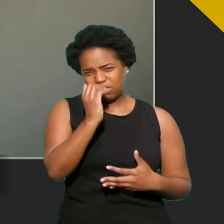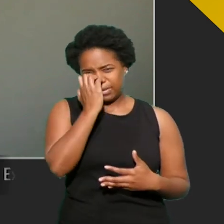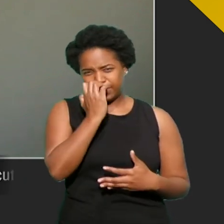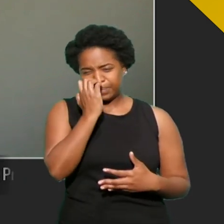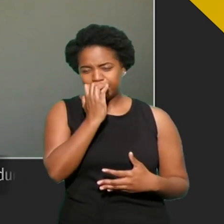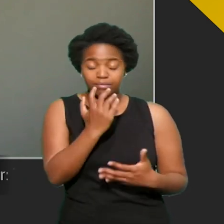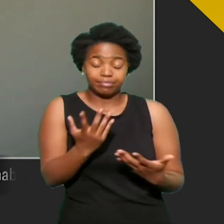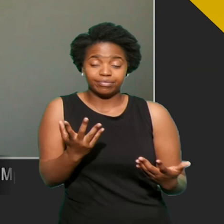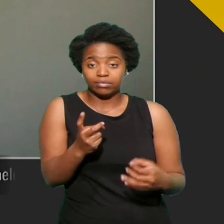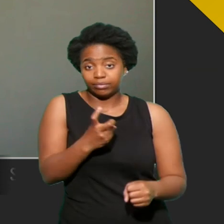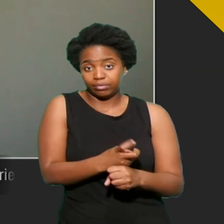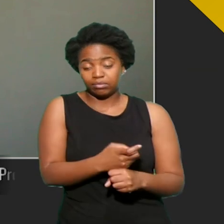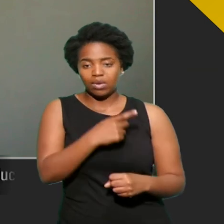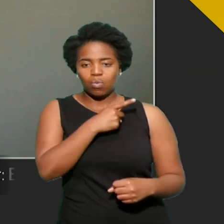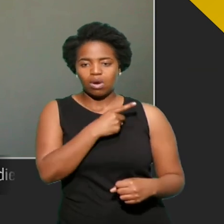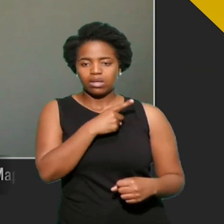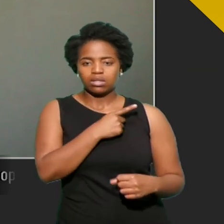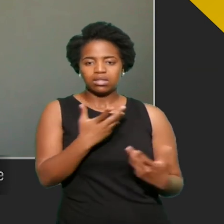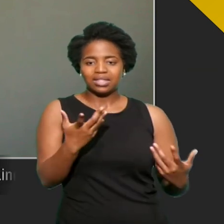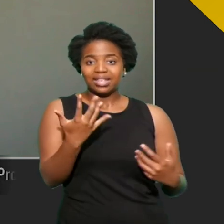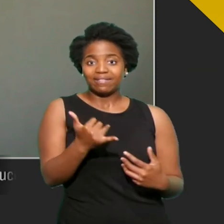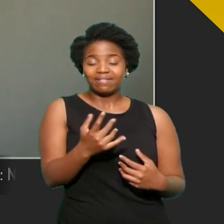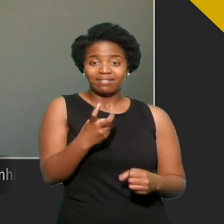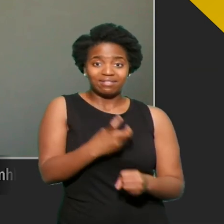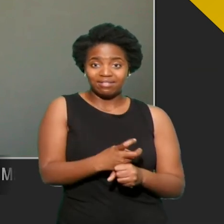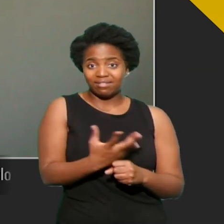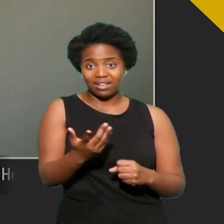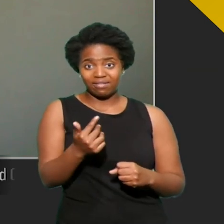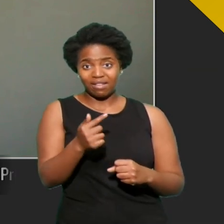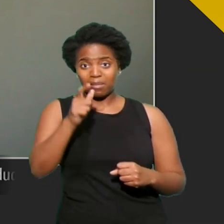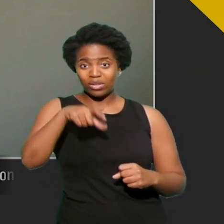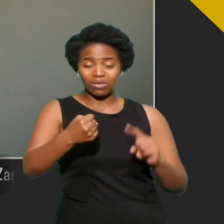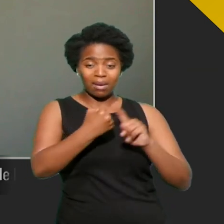And it is tough, especially because, you know, if you're in a situation where you're with an abuser,